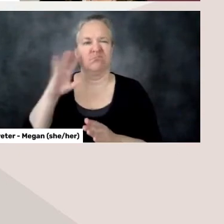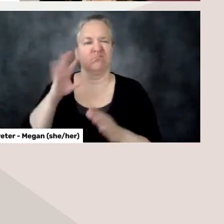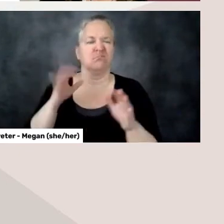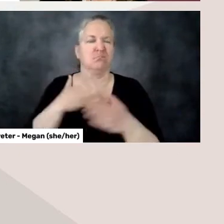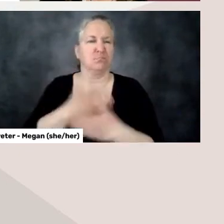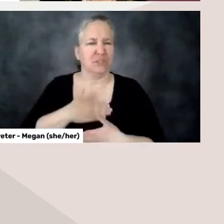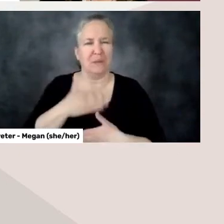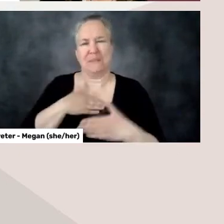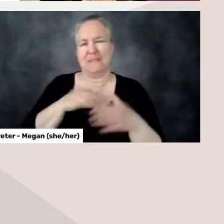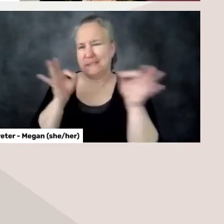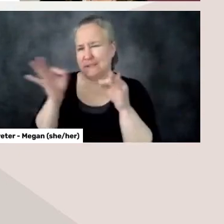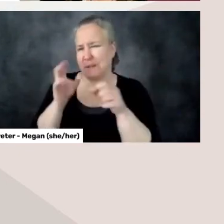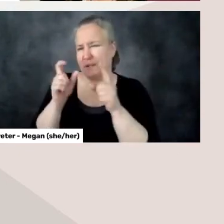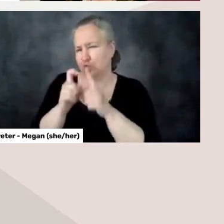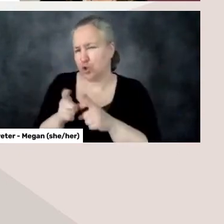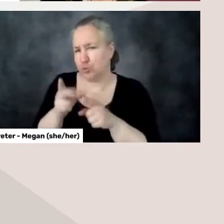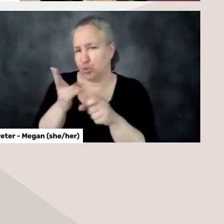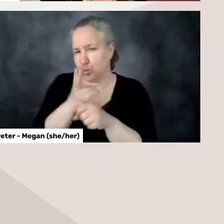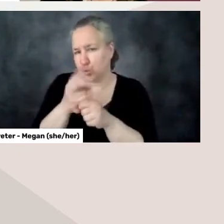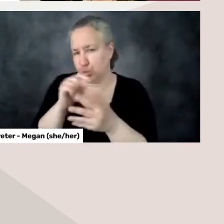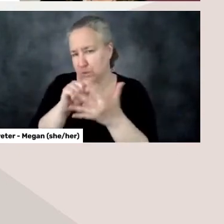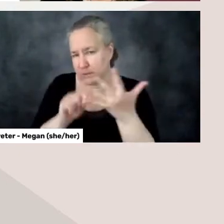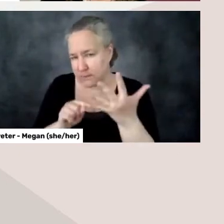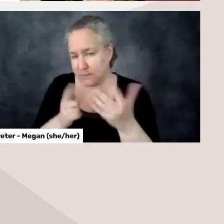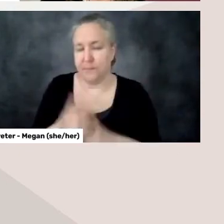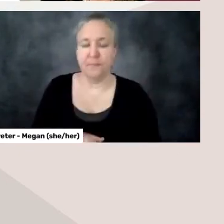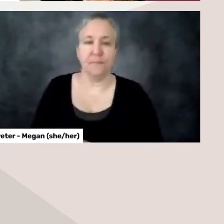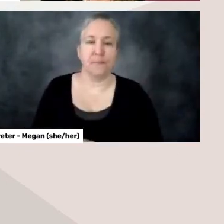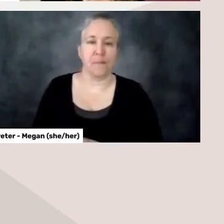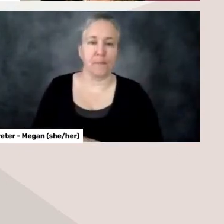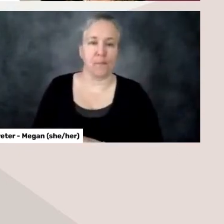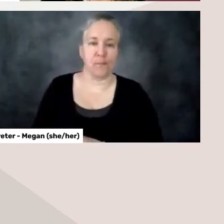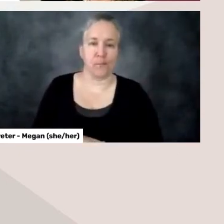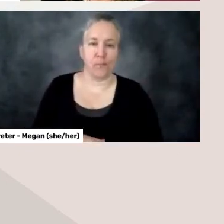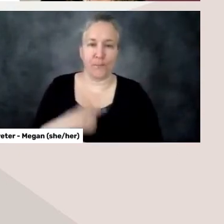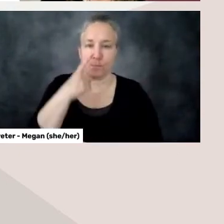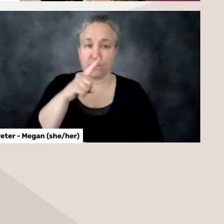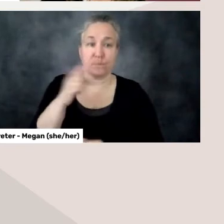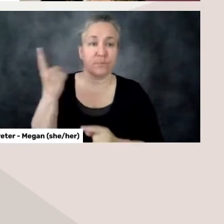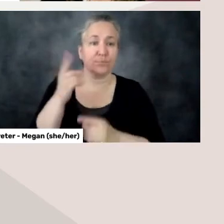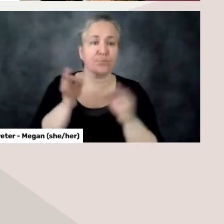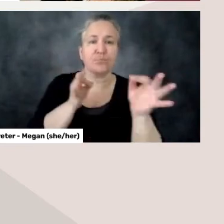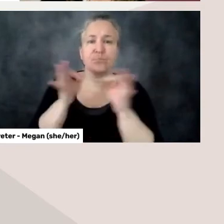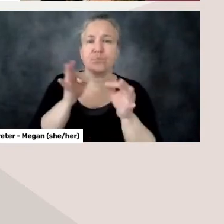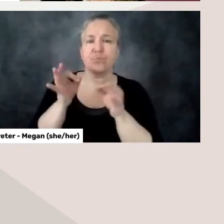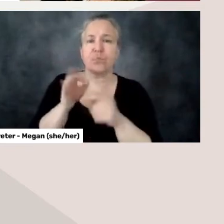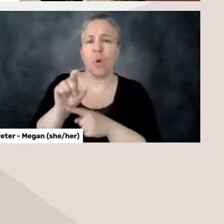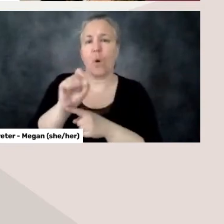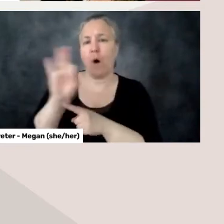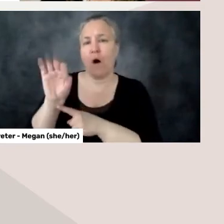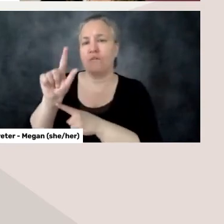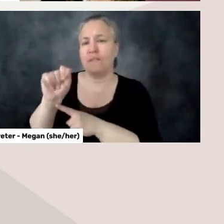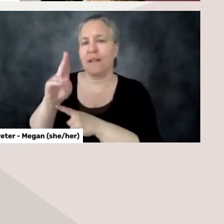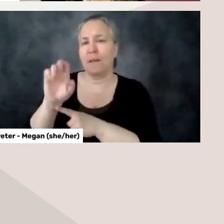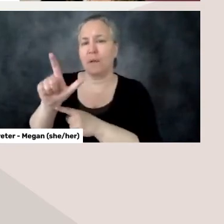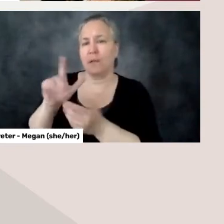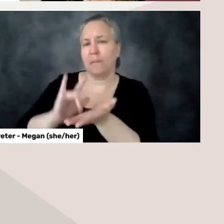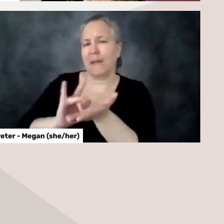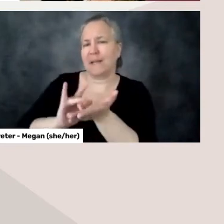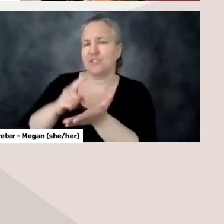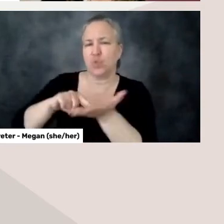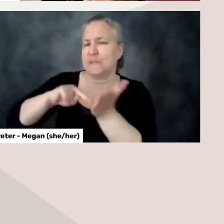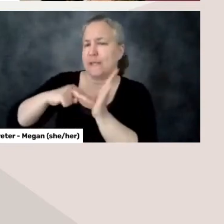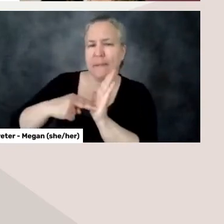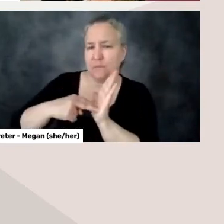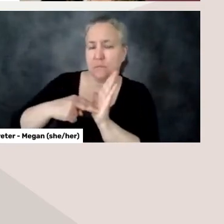some of the terms we're using. So if one of you could explain what an off-label medication is,